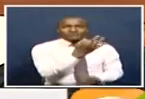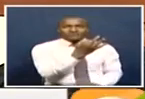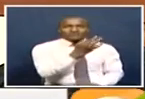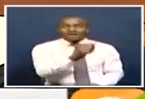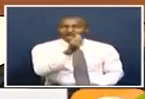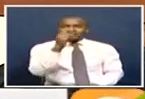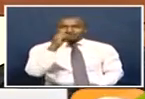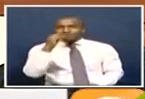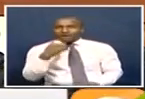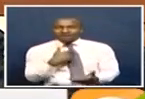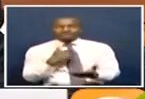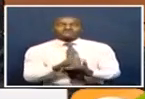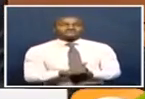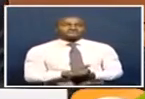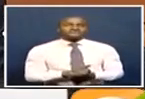homes.